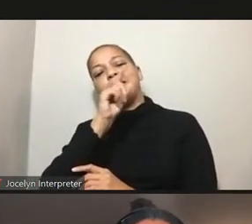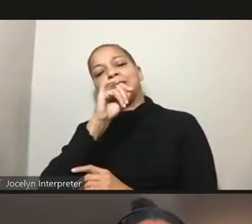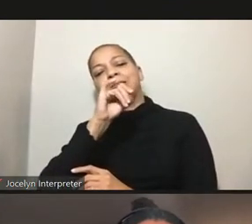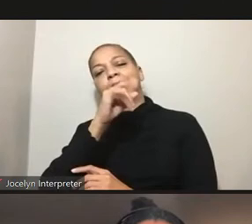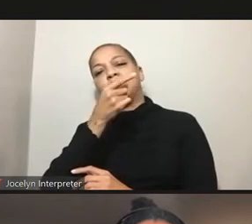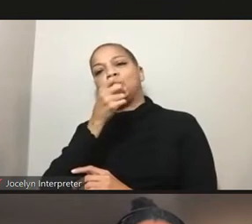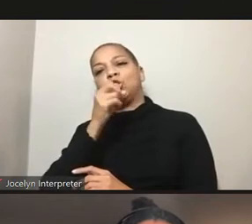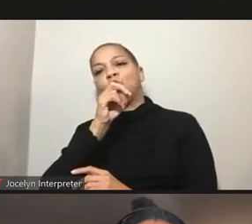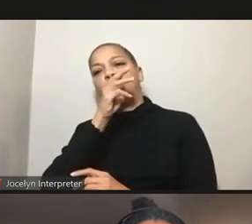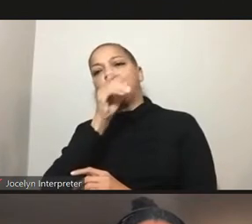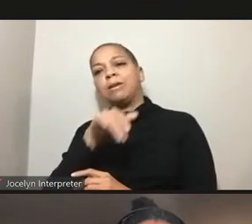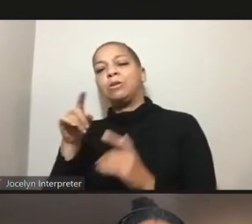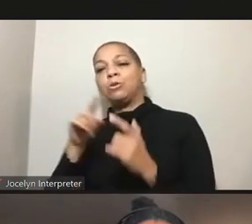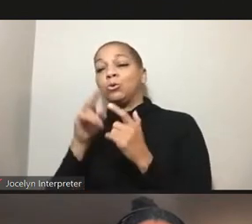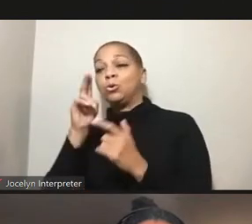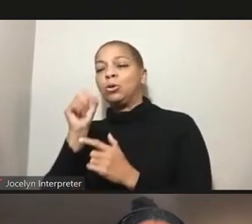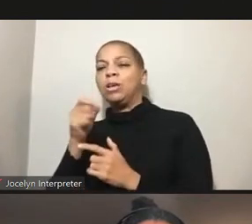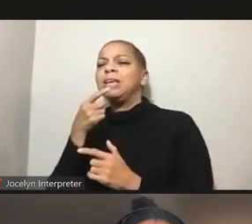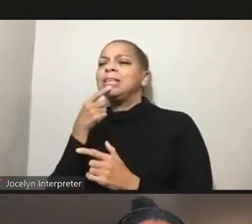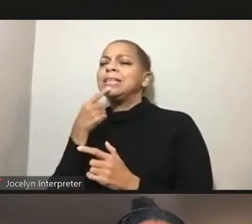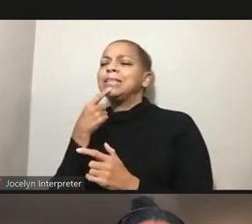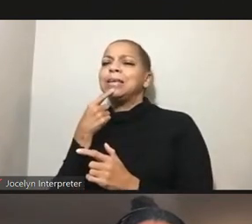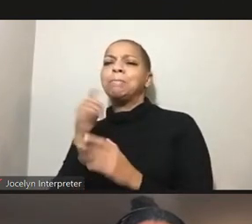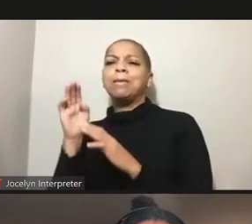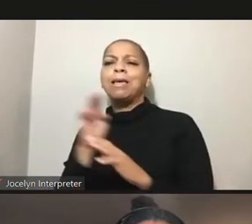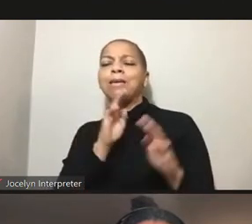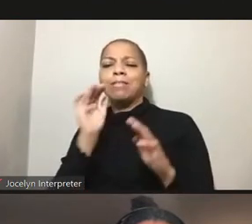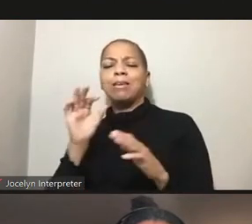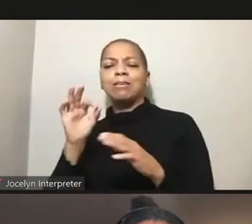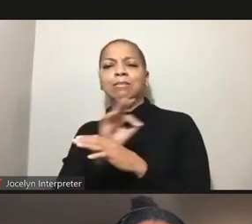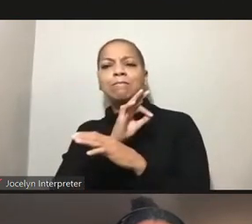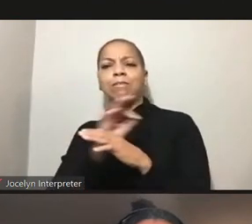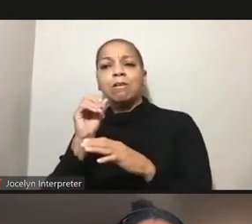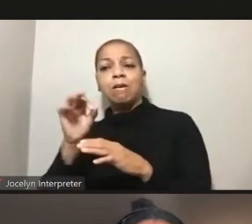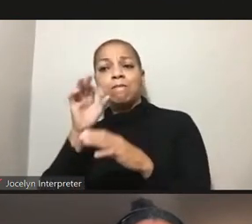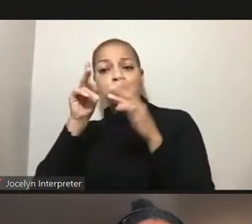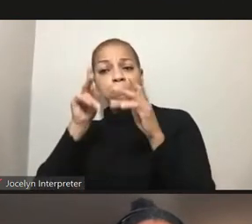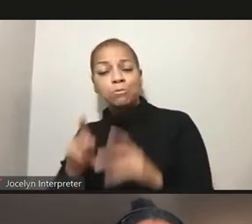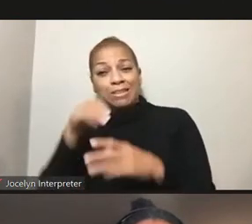is the function of the person in the environment.